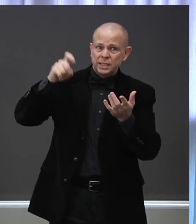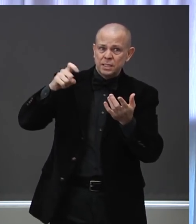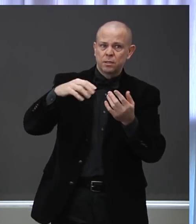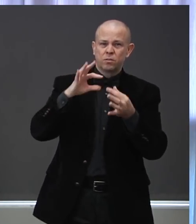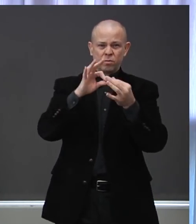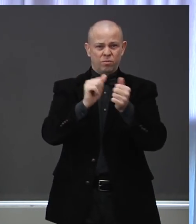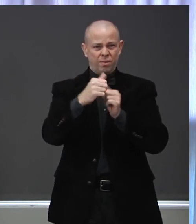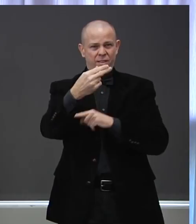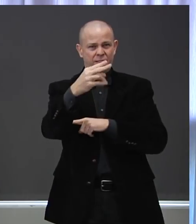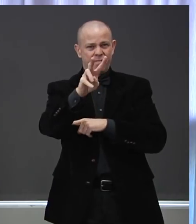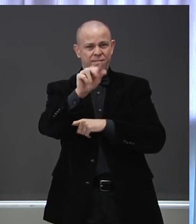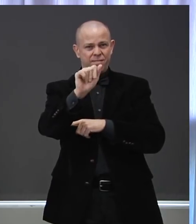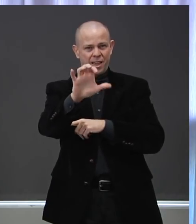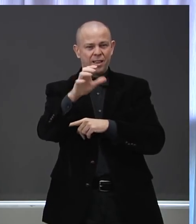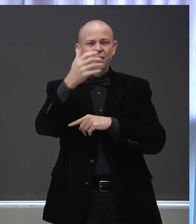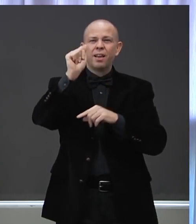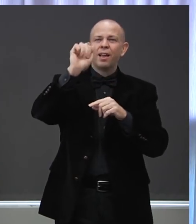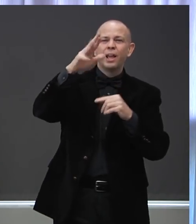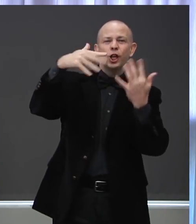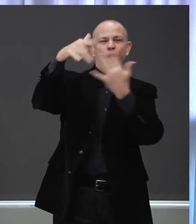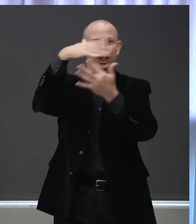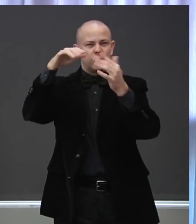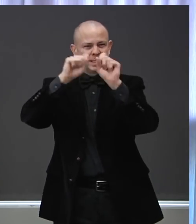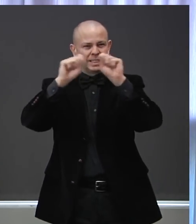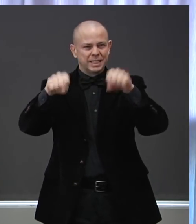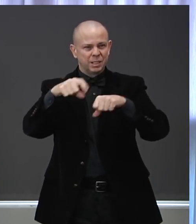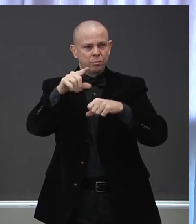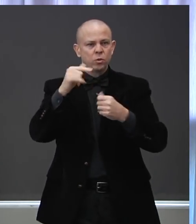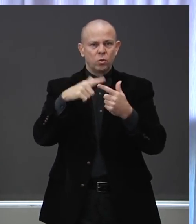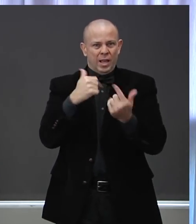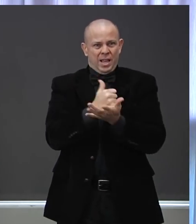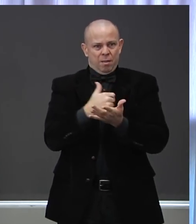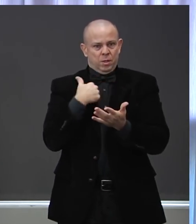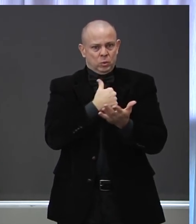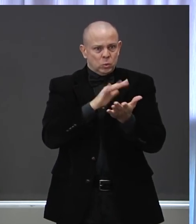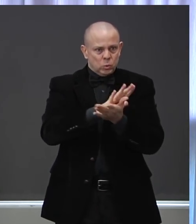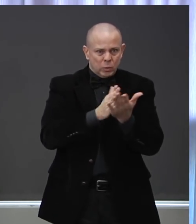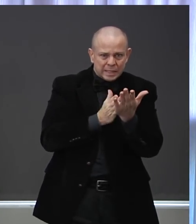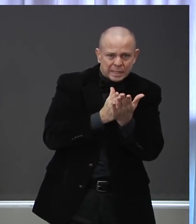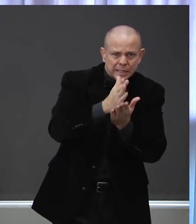efforts to help us through schools under COVID-19.